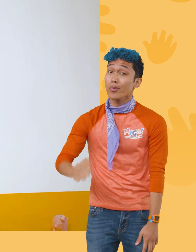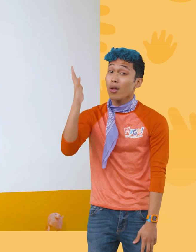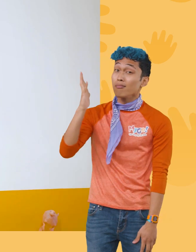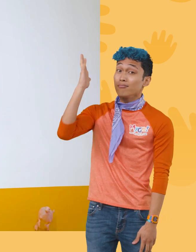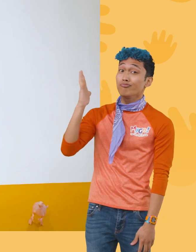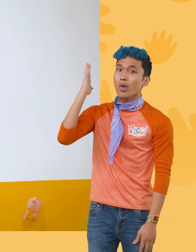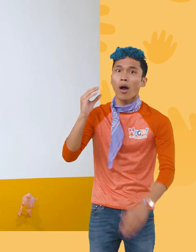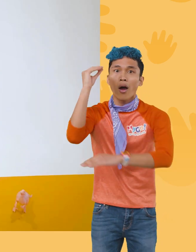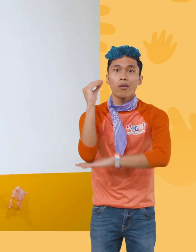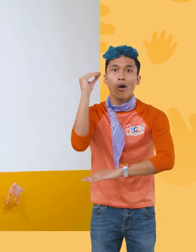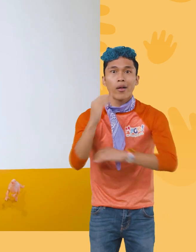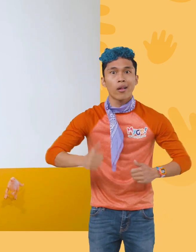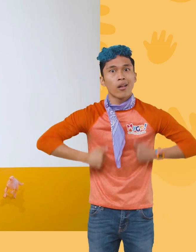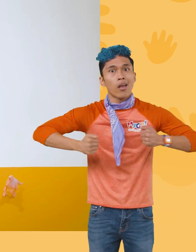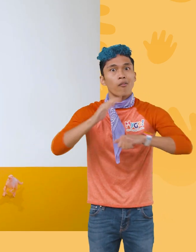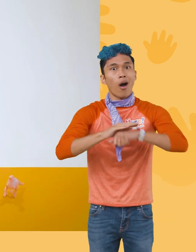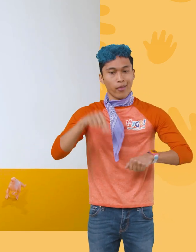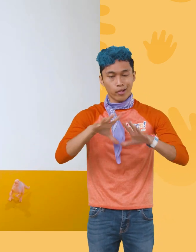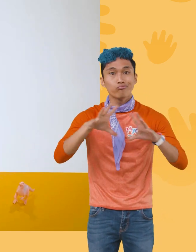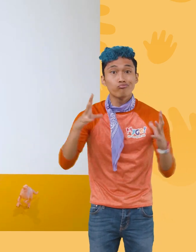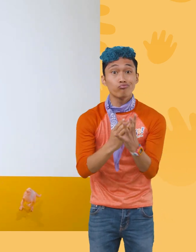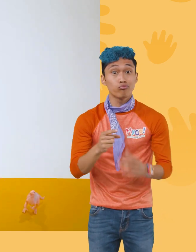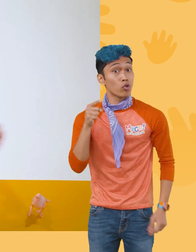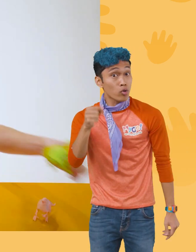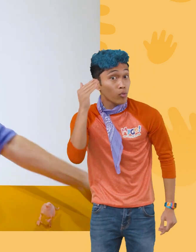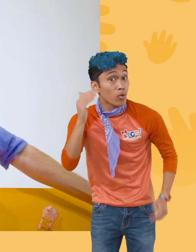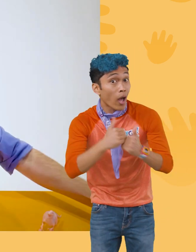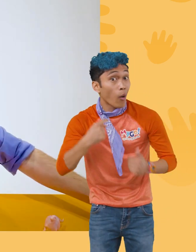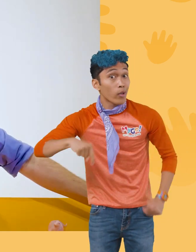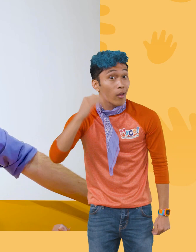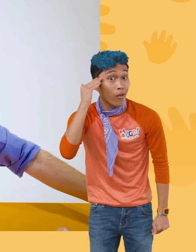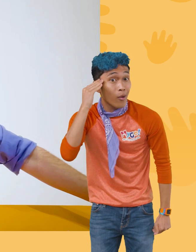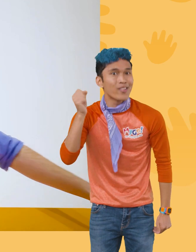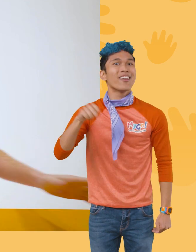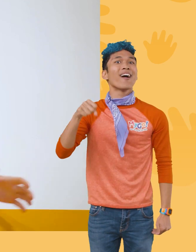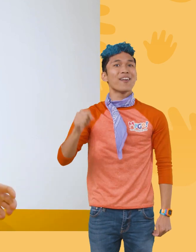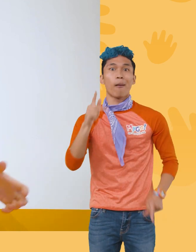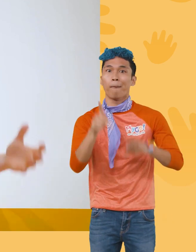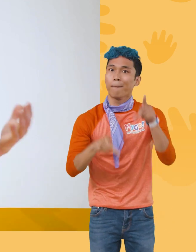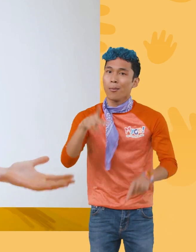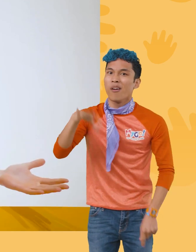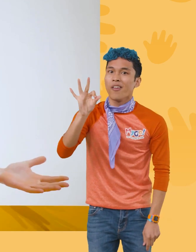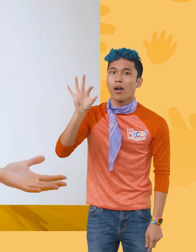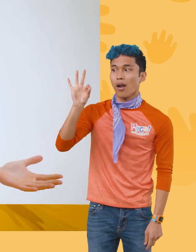Yeah, dinosaurs used to roam our planet. You know how we know that? Yeah, because people have found fossils.